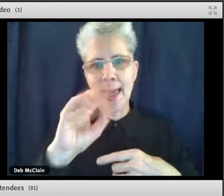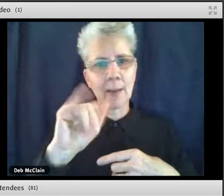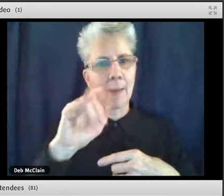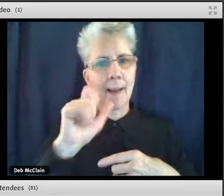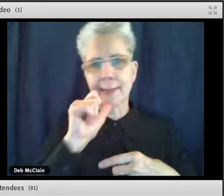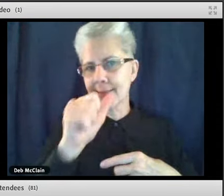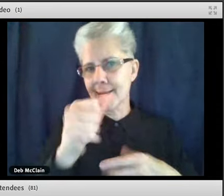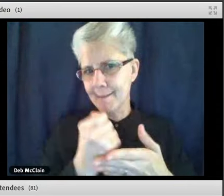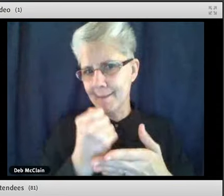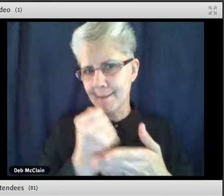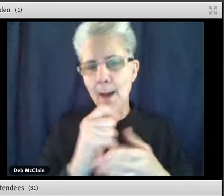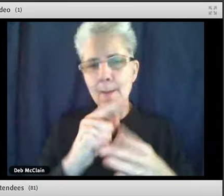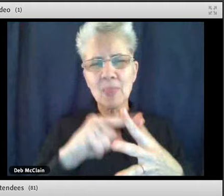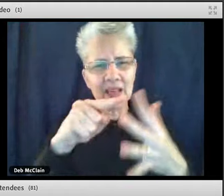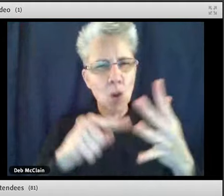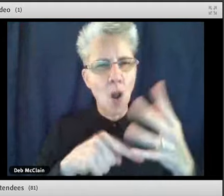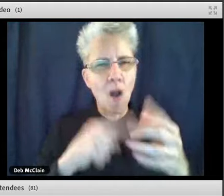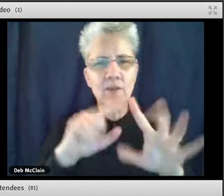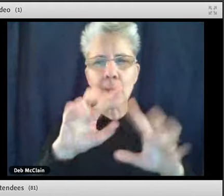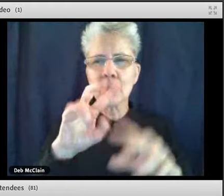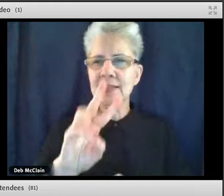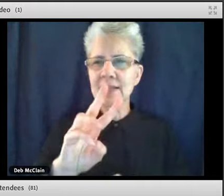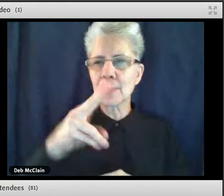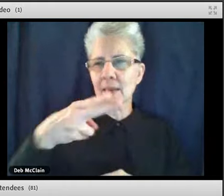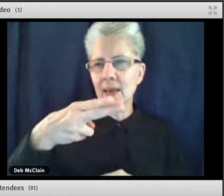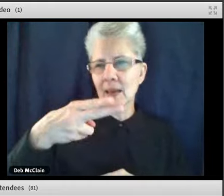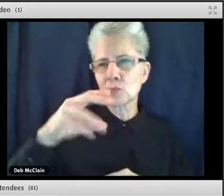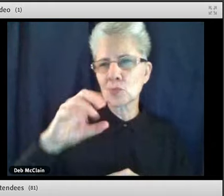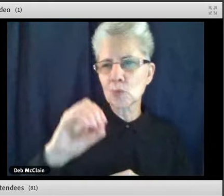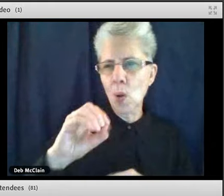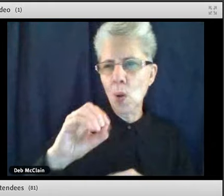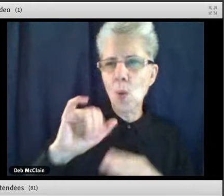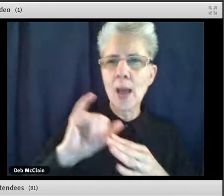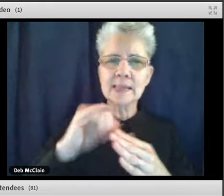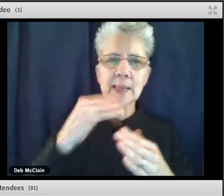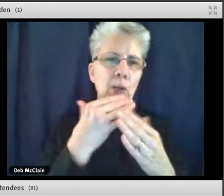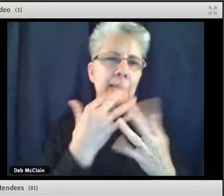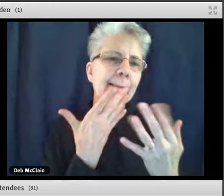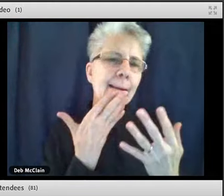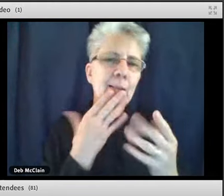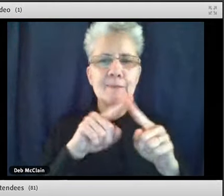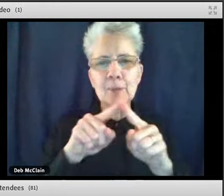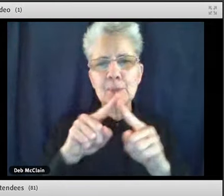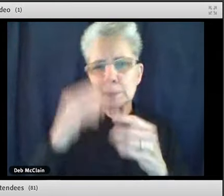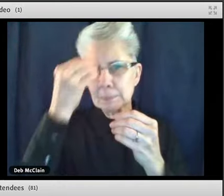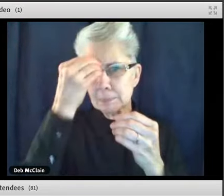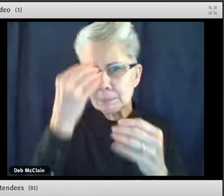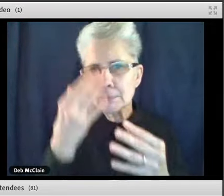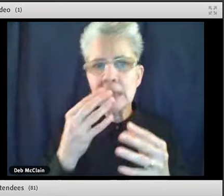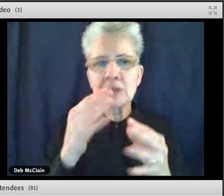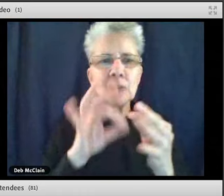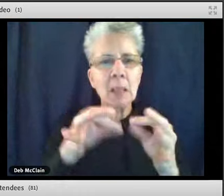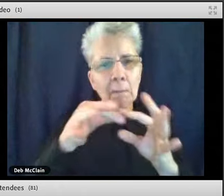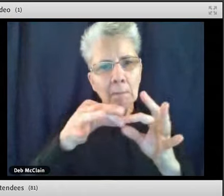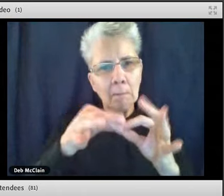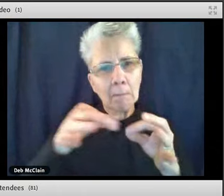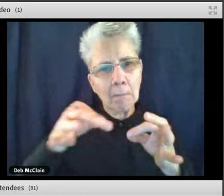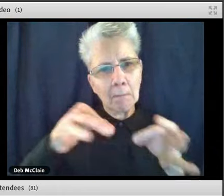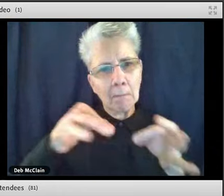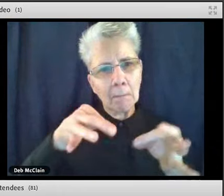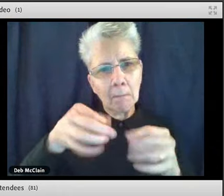post on COVID, there is no COVID-19 virus. And so what they do is pretty cool. For instance, if